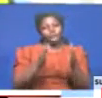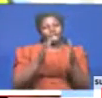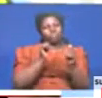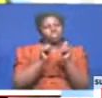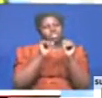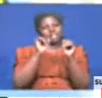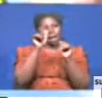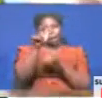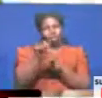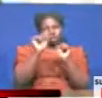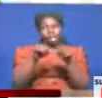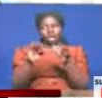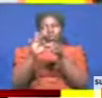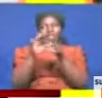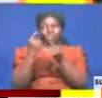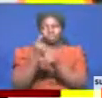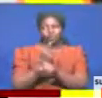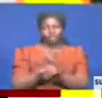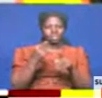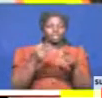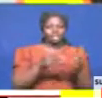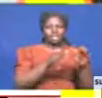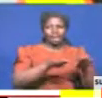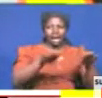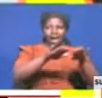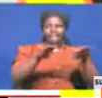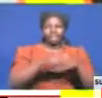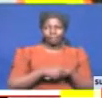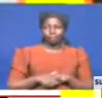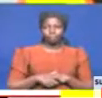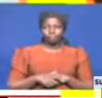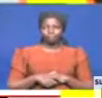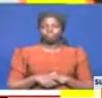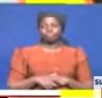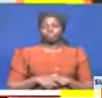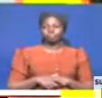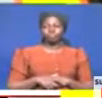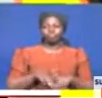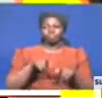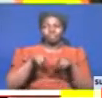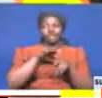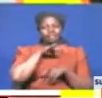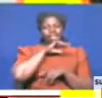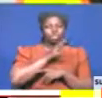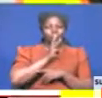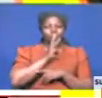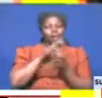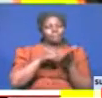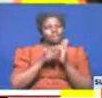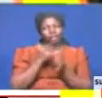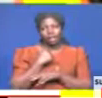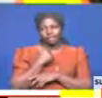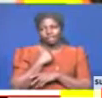the different parcels through. The managing of the sewage water means that we have a treatment plant for potable